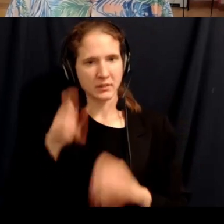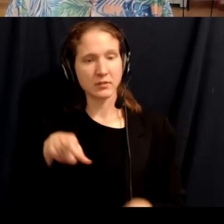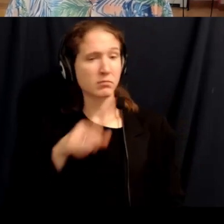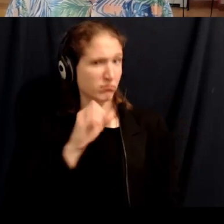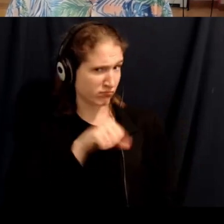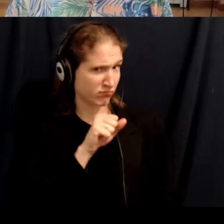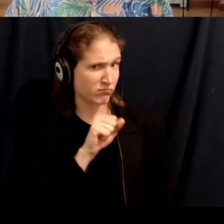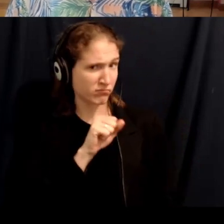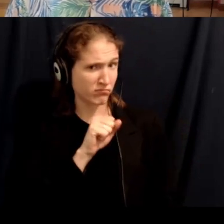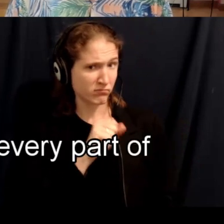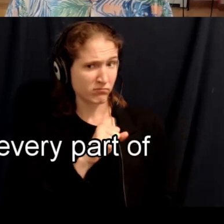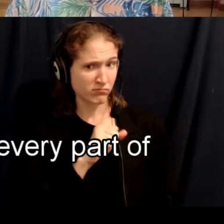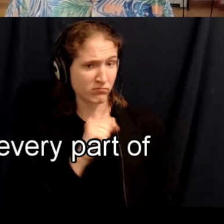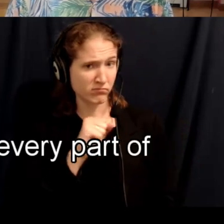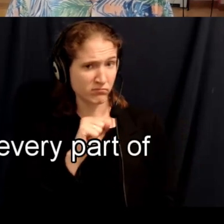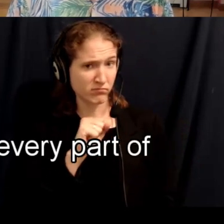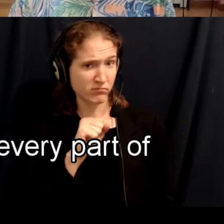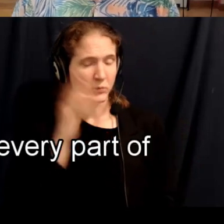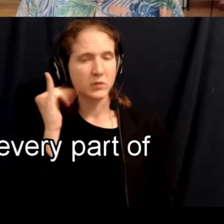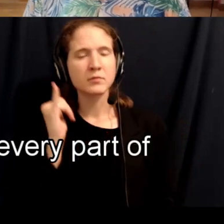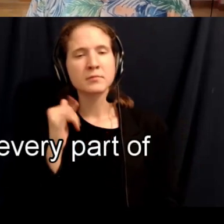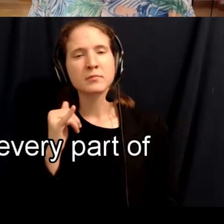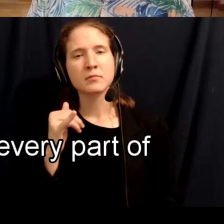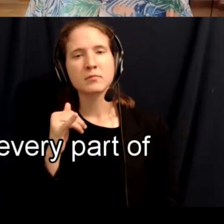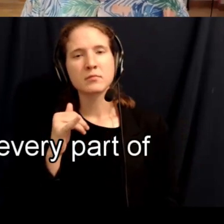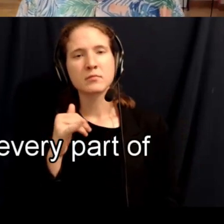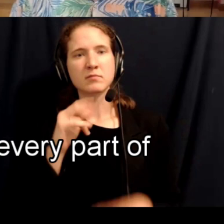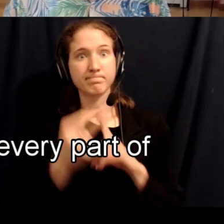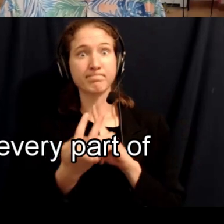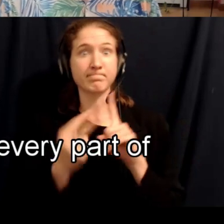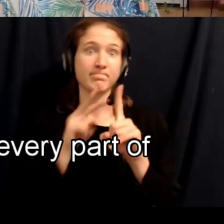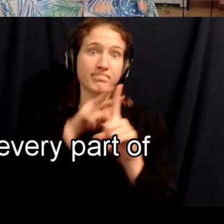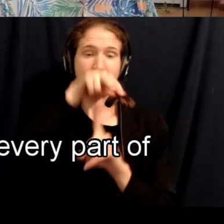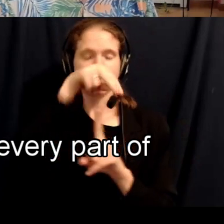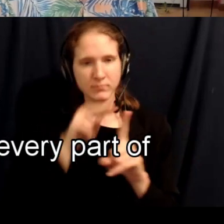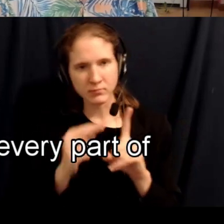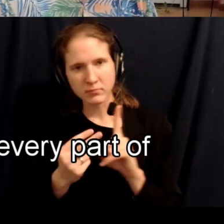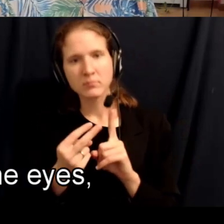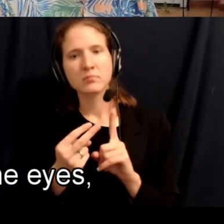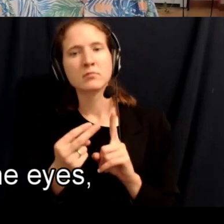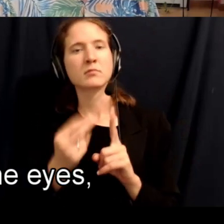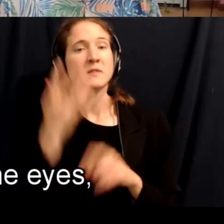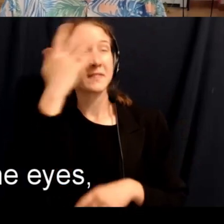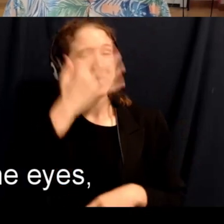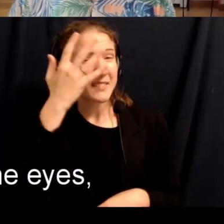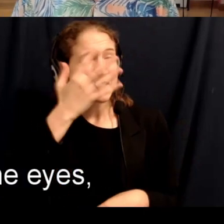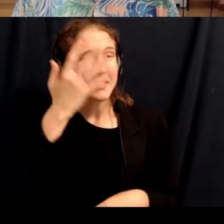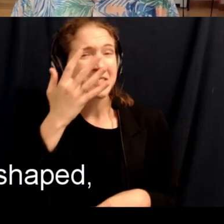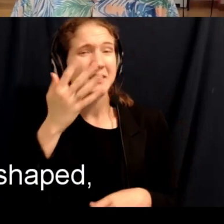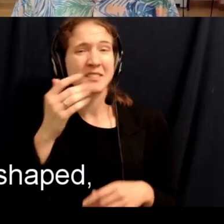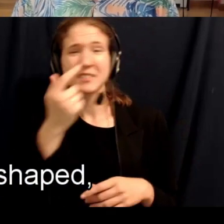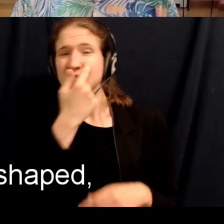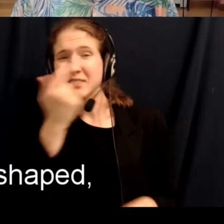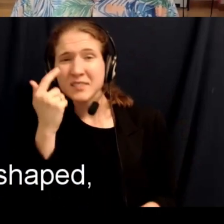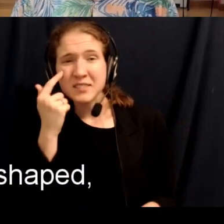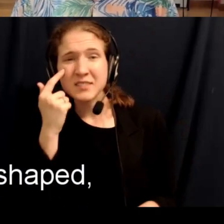is. It is because every angle and every piece, every part of the face that you're painting, the eyes, the way